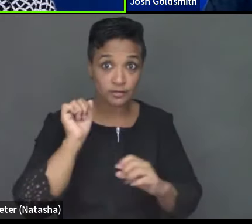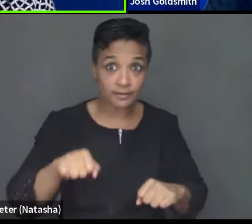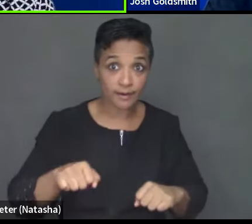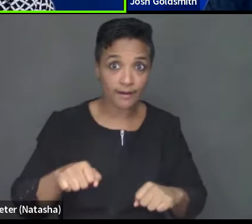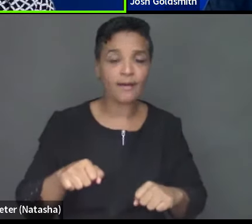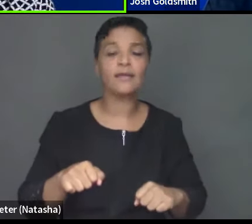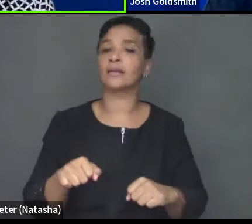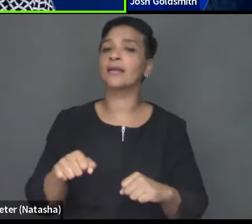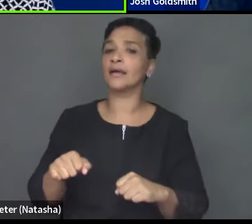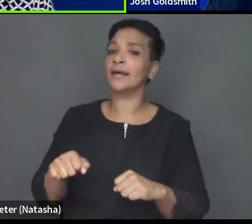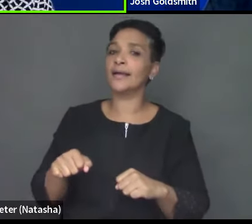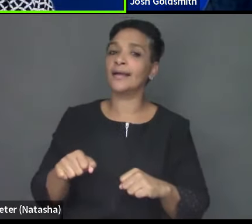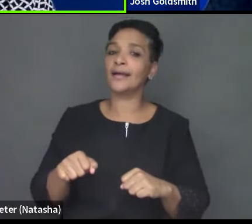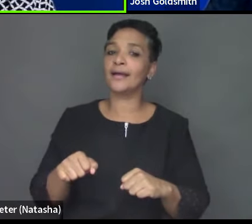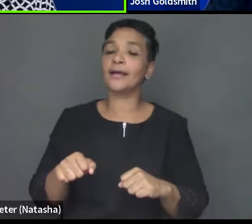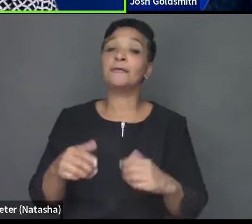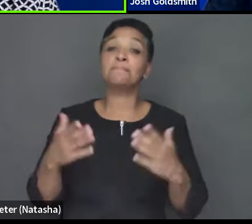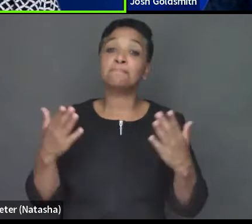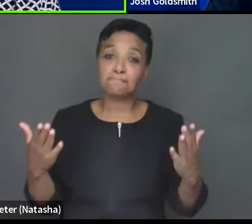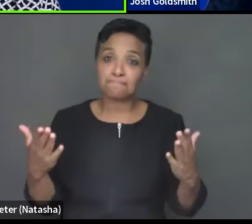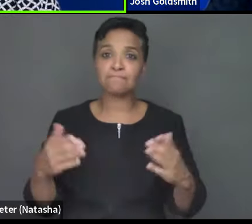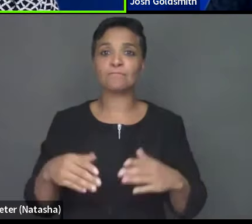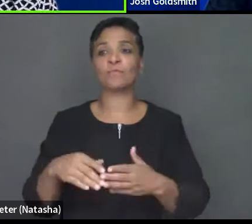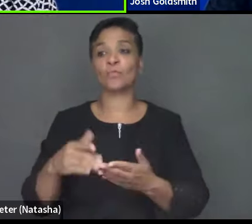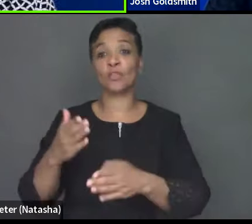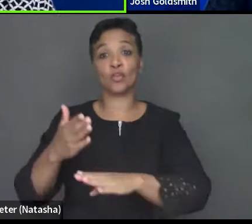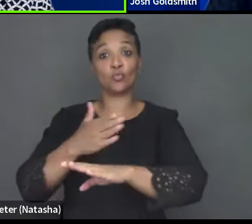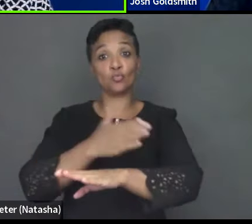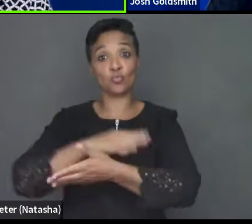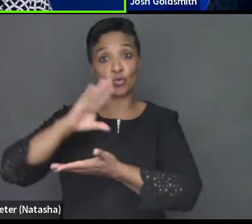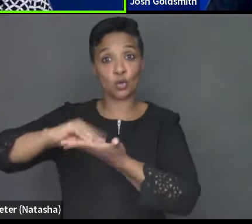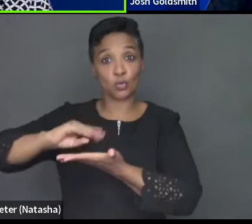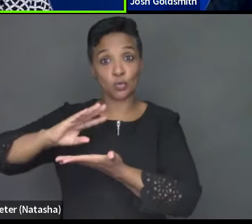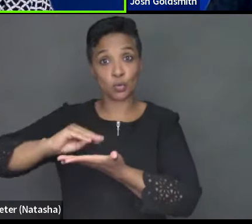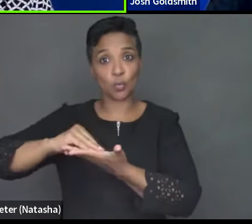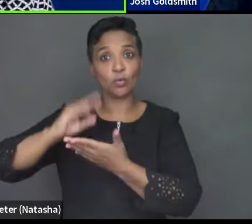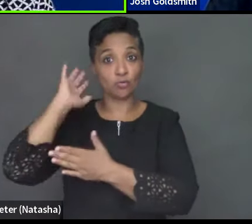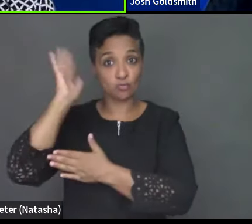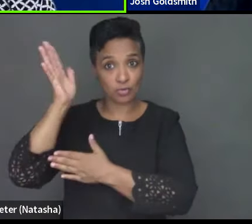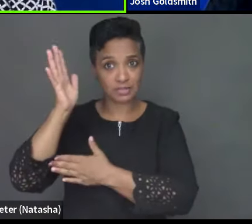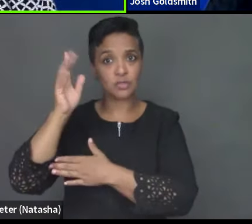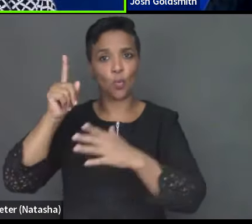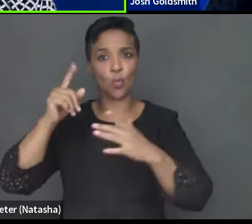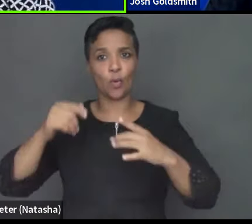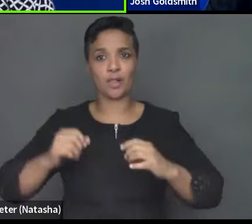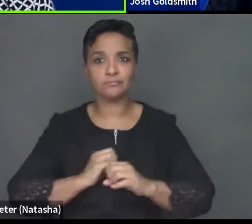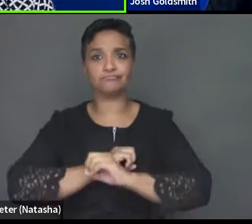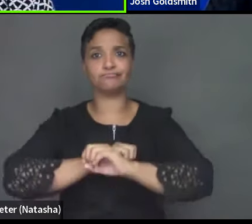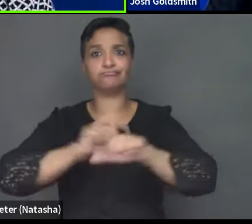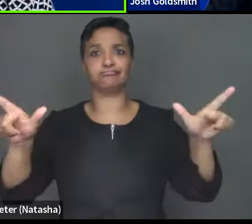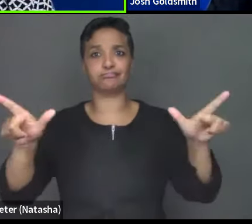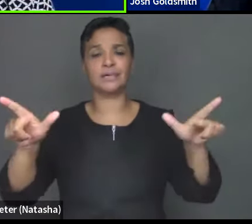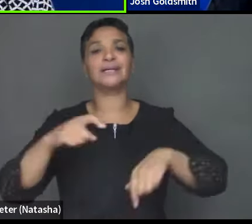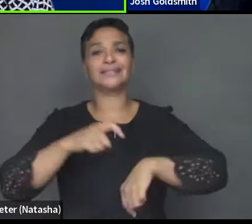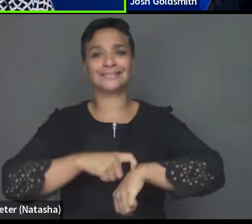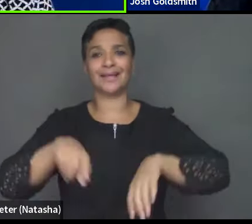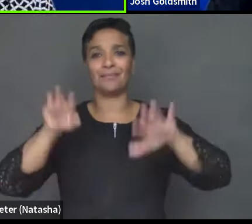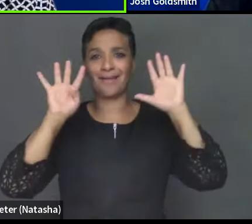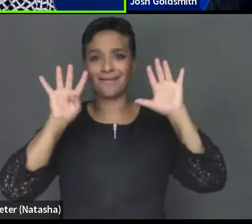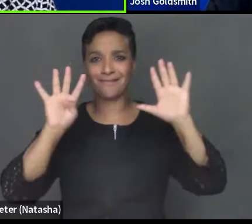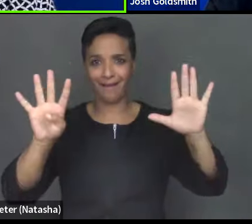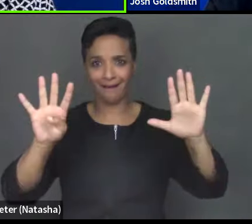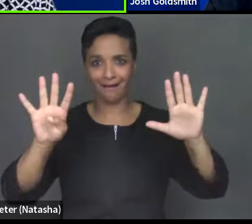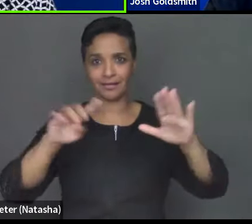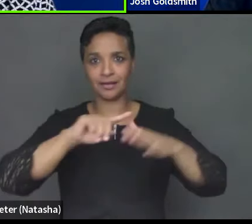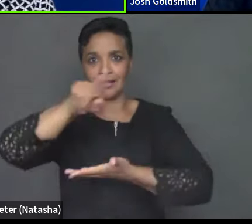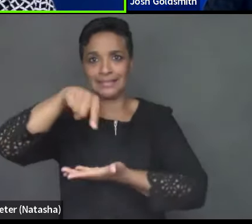answer is all of the pre-recorded presentations are going to go live at 9 a.m. CET tomorrow. So